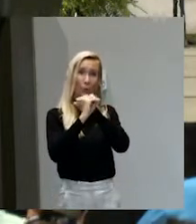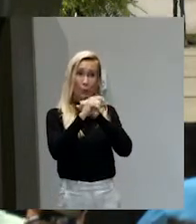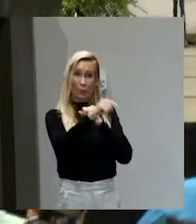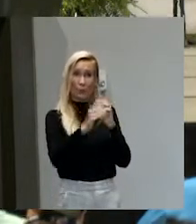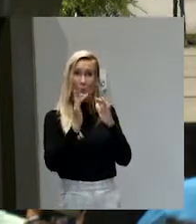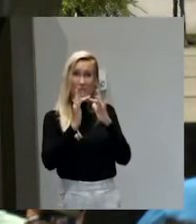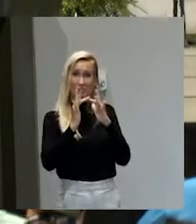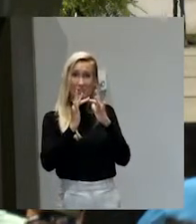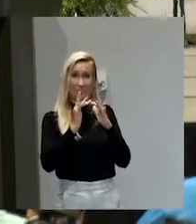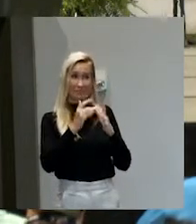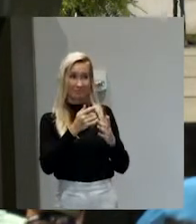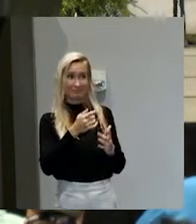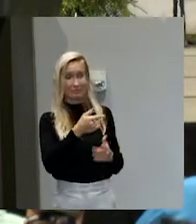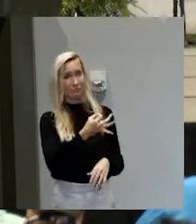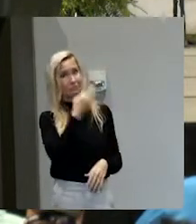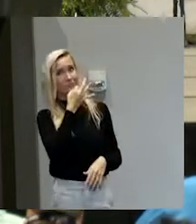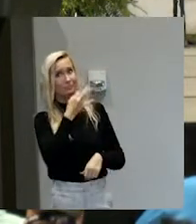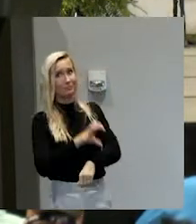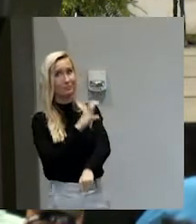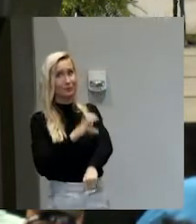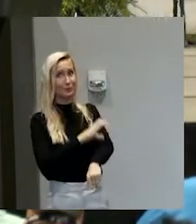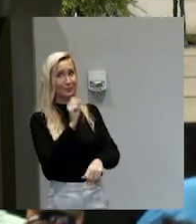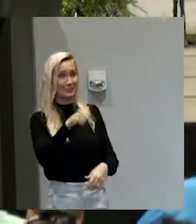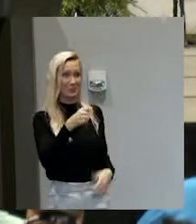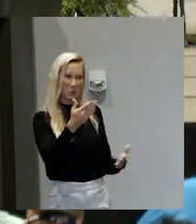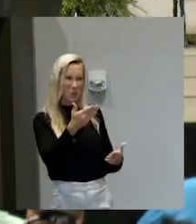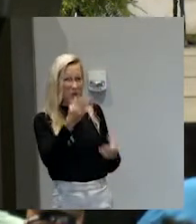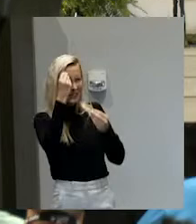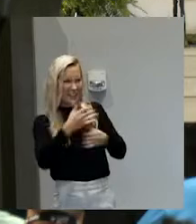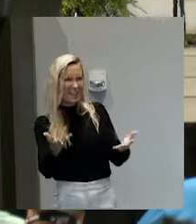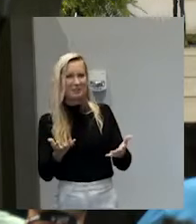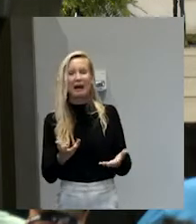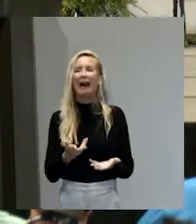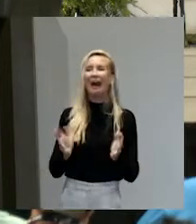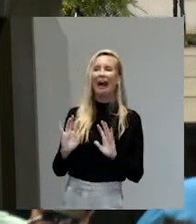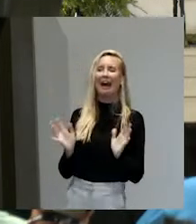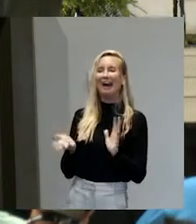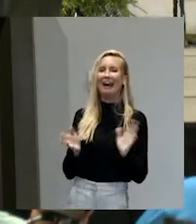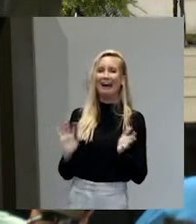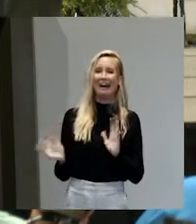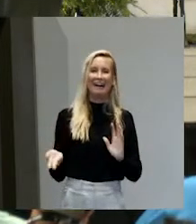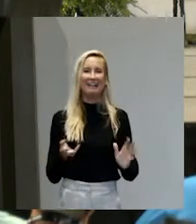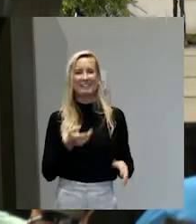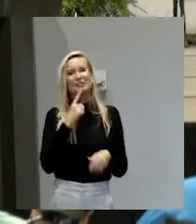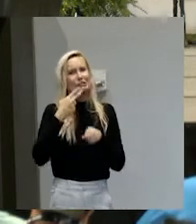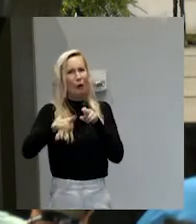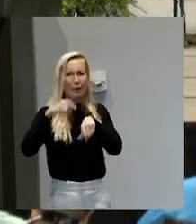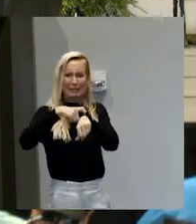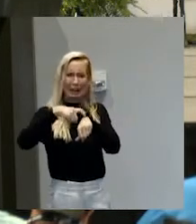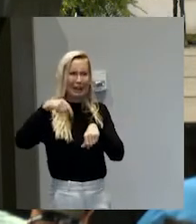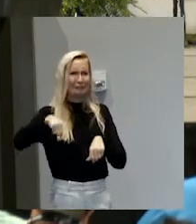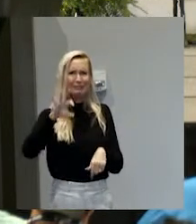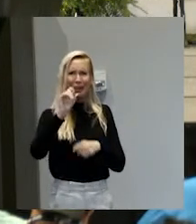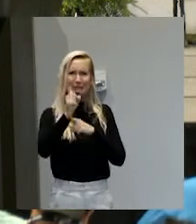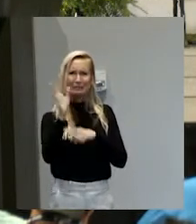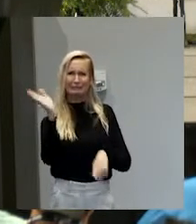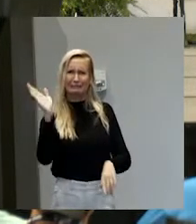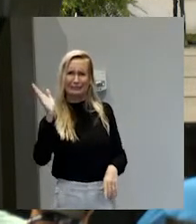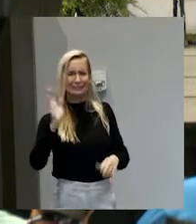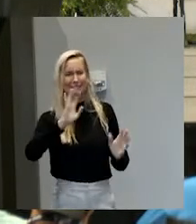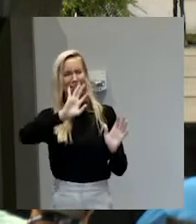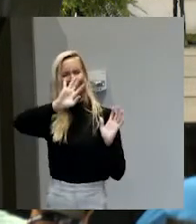90 minutes. And with Douglas, actually, you know, a big part of what I connected with